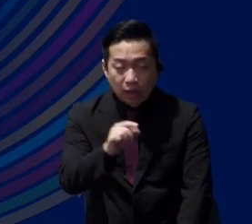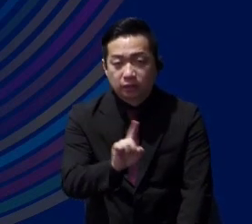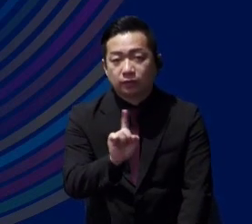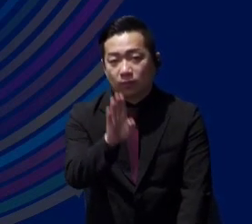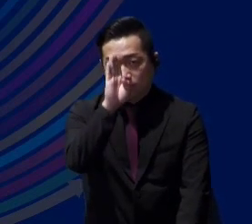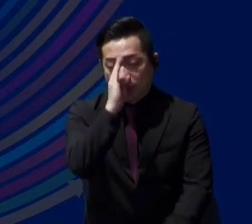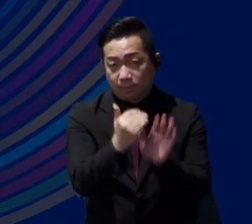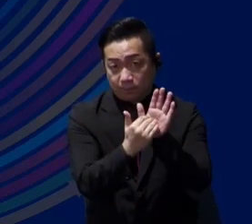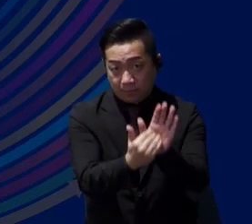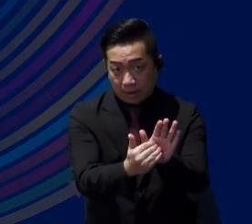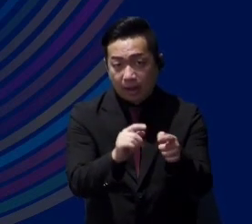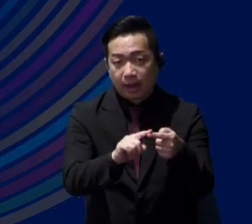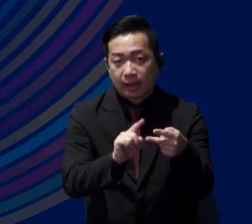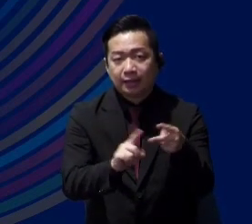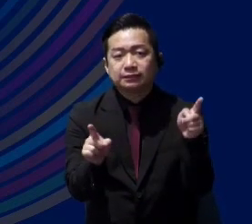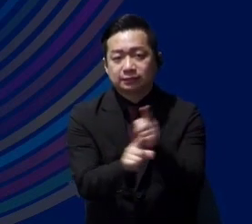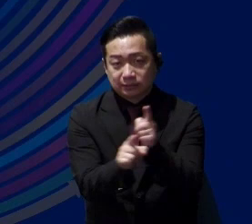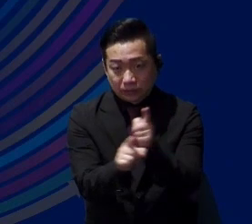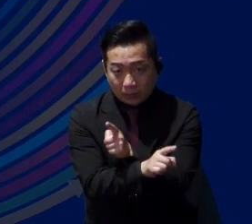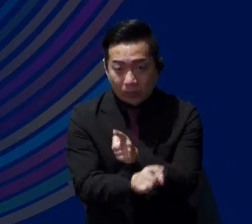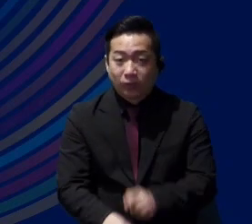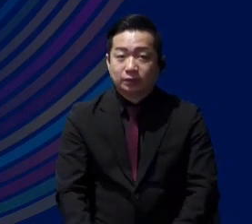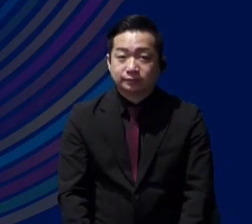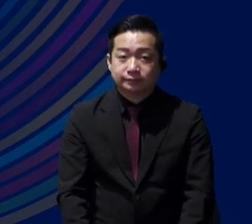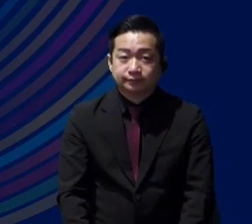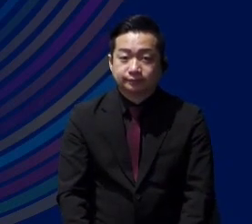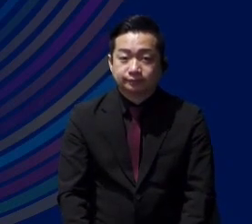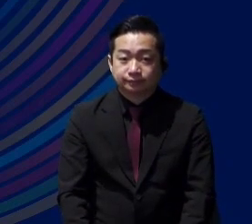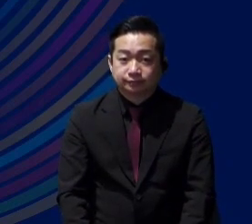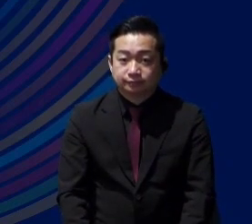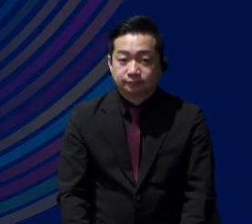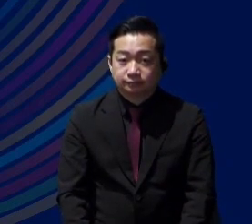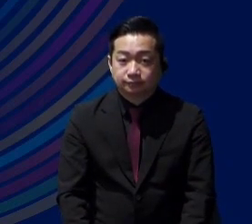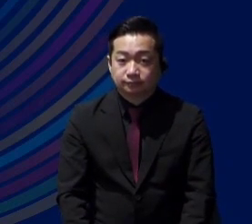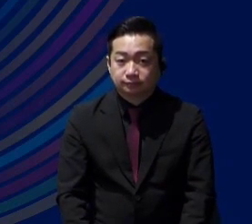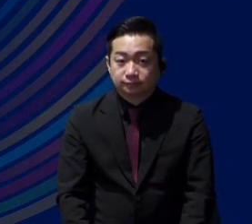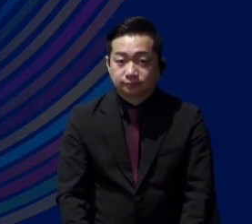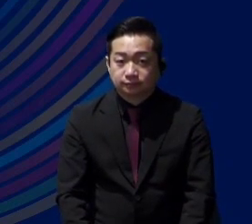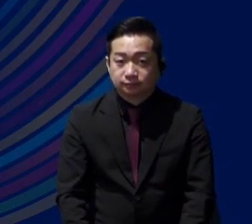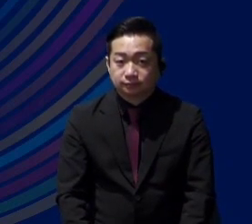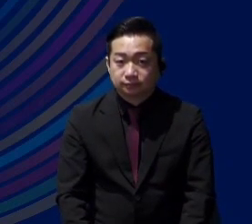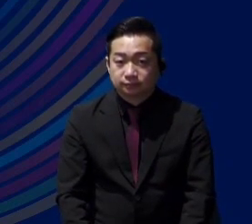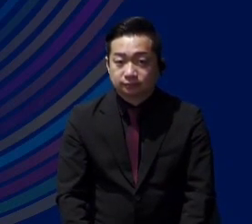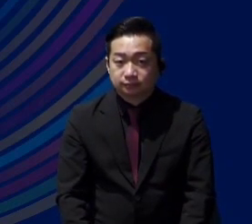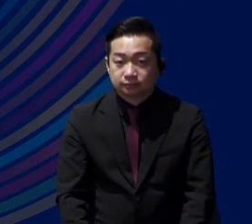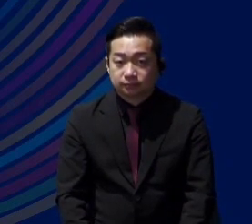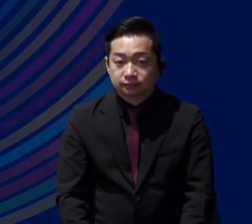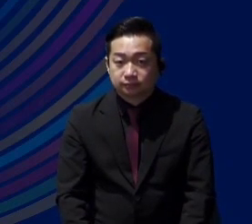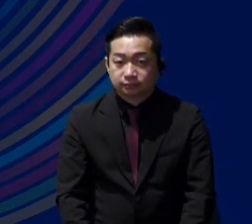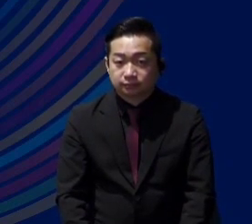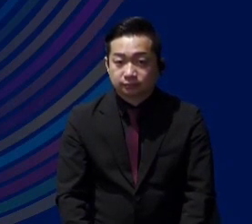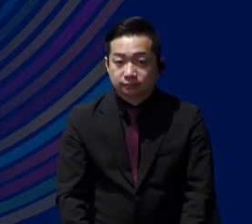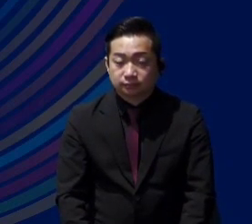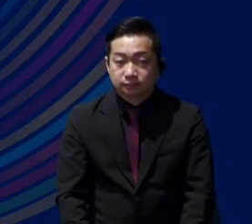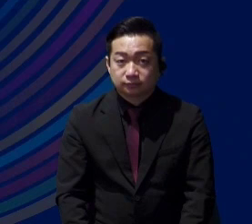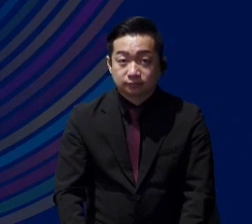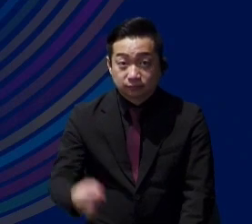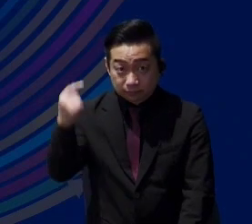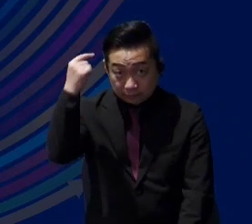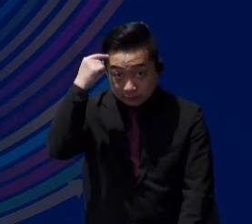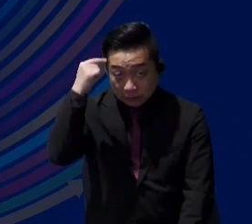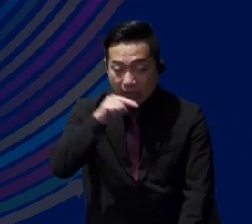you decreased was stroke and the neoplasm and ischemic heart disease